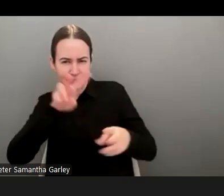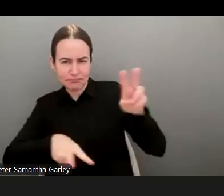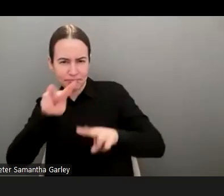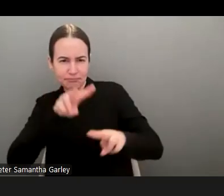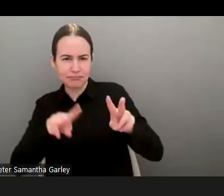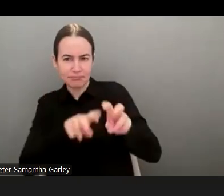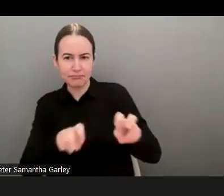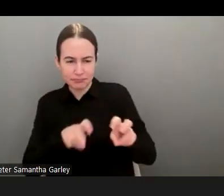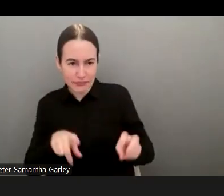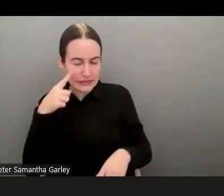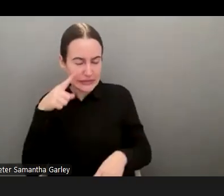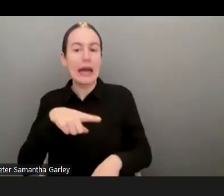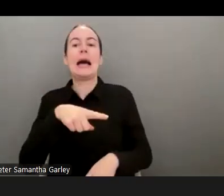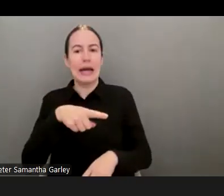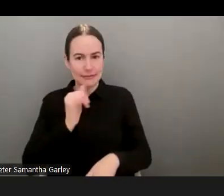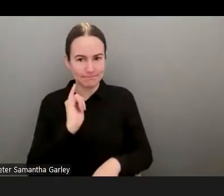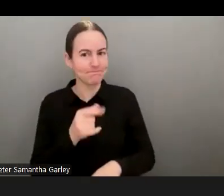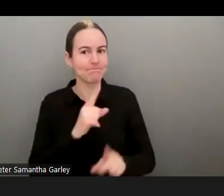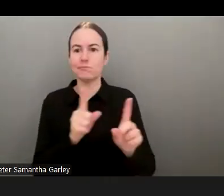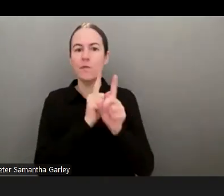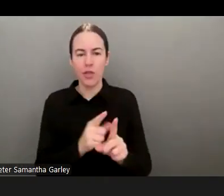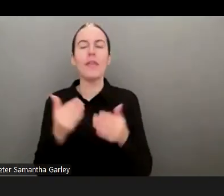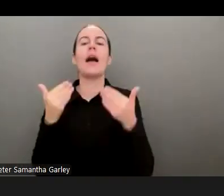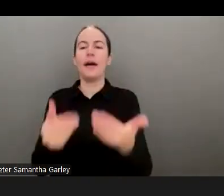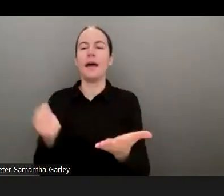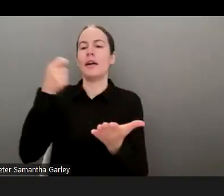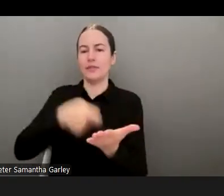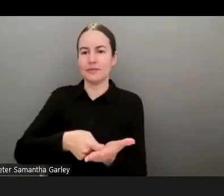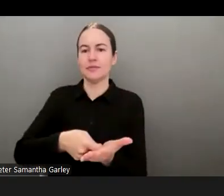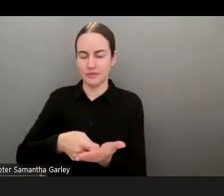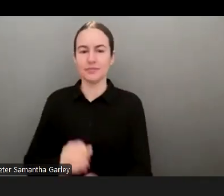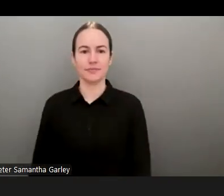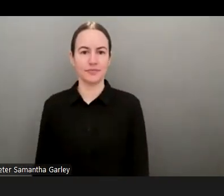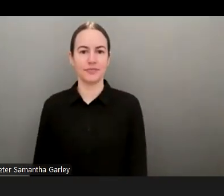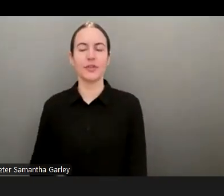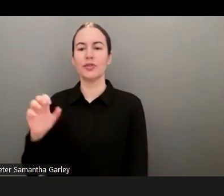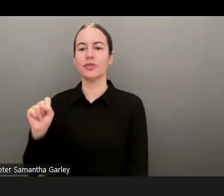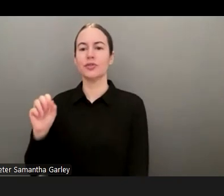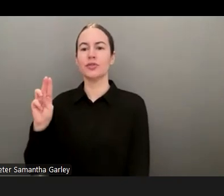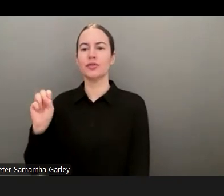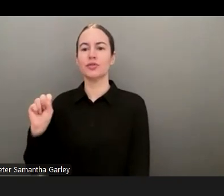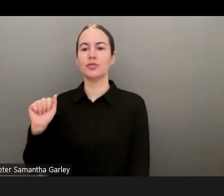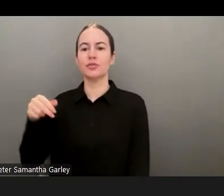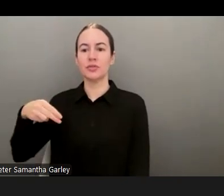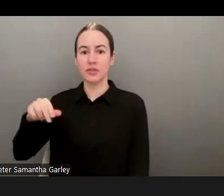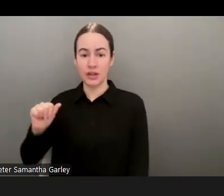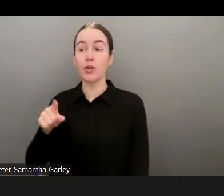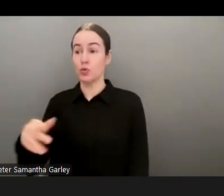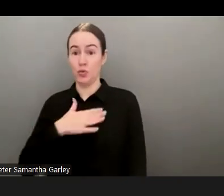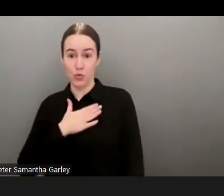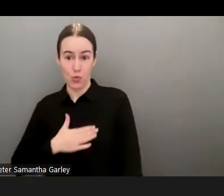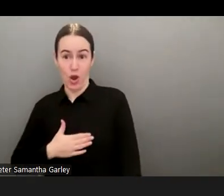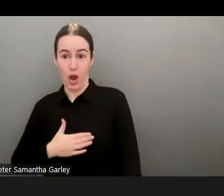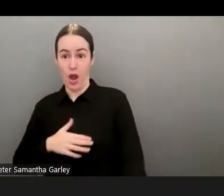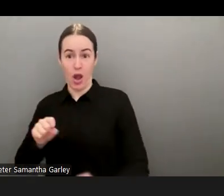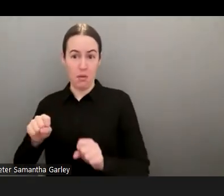are found. Okay, so the pro tip so far is if you want to violate this law, go to Lithuania. This is the cheapest way